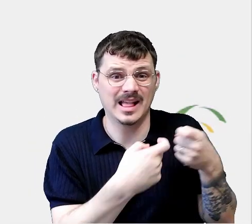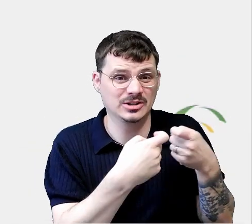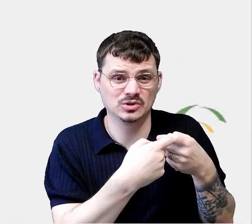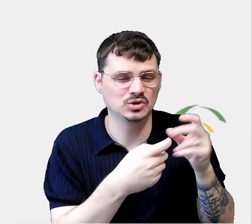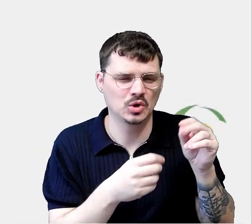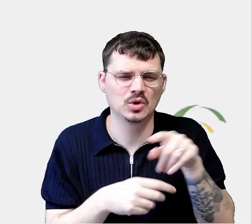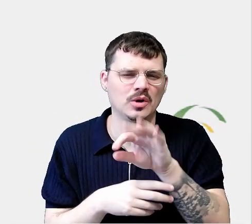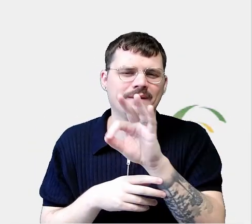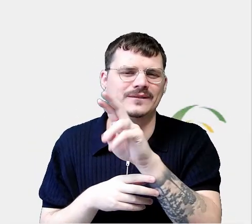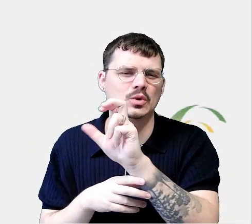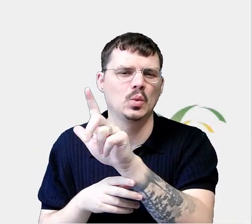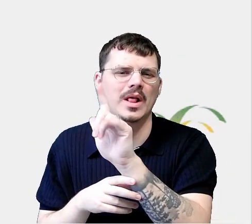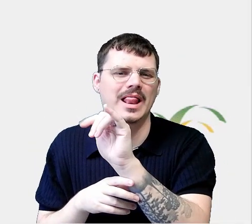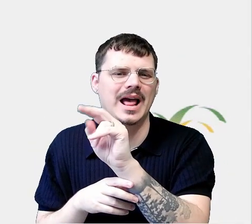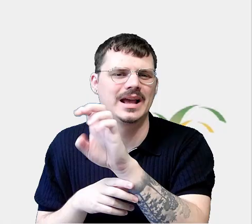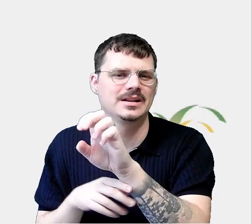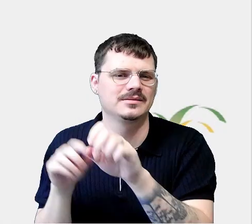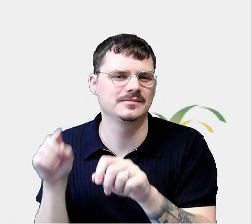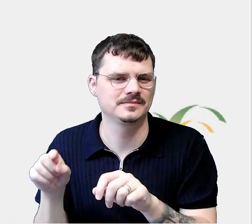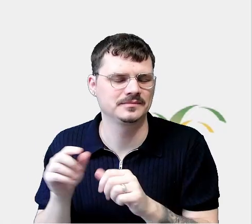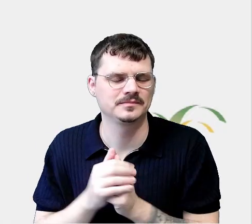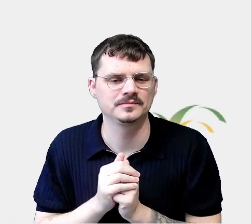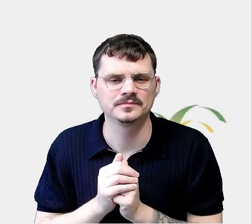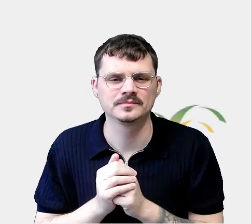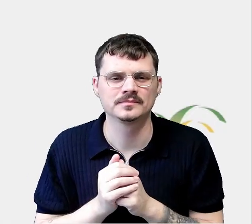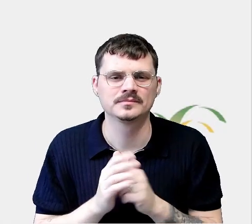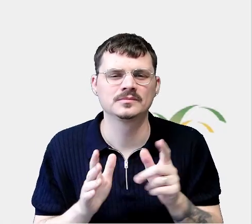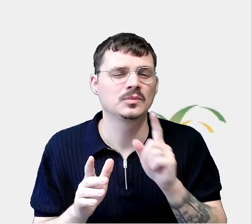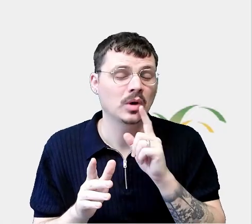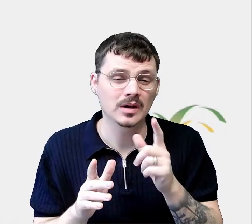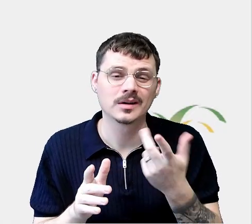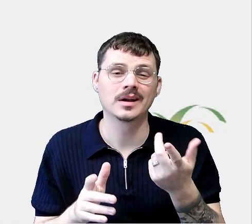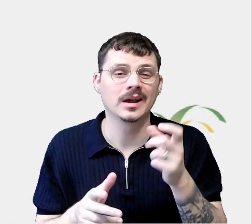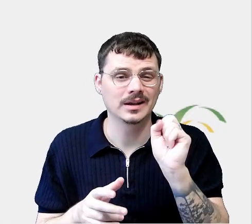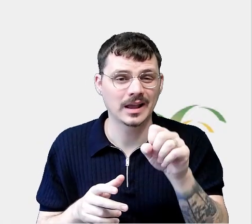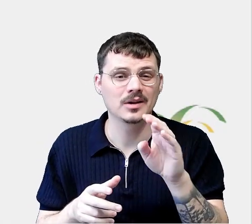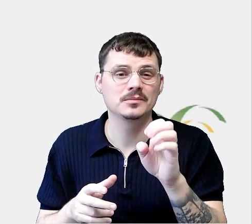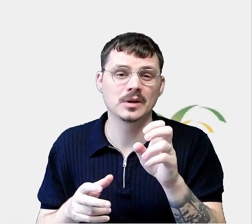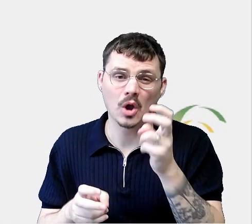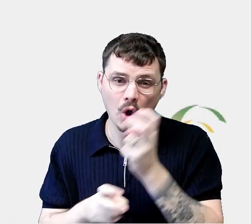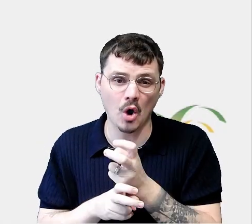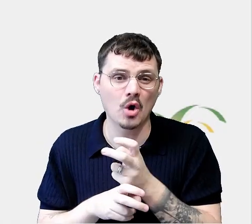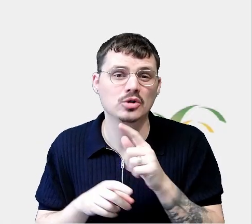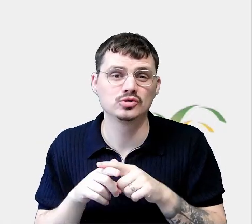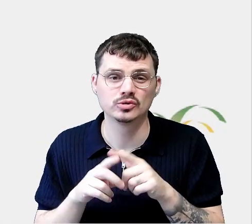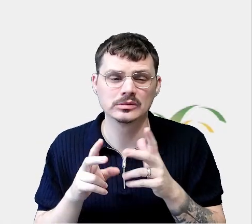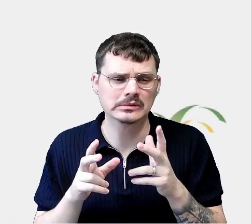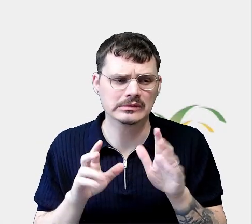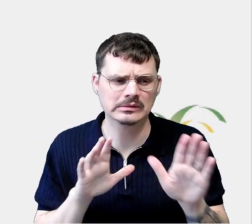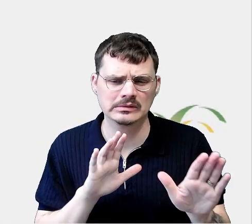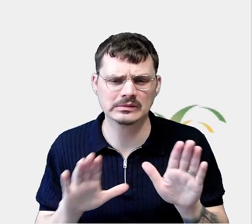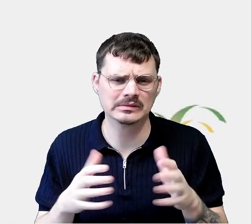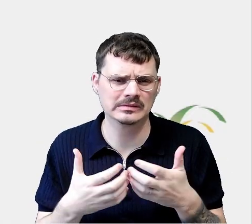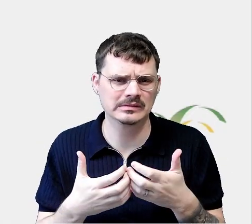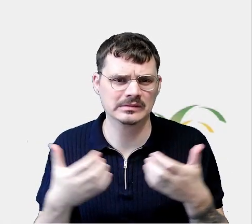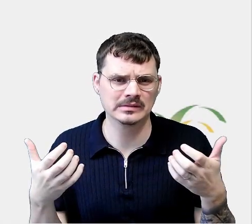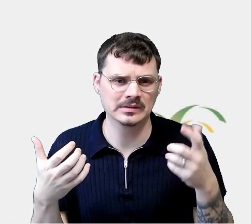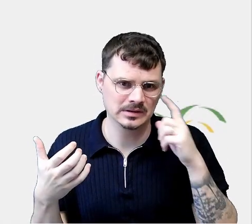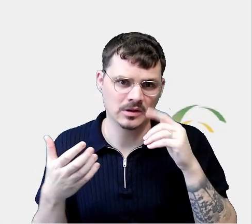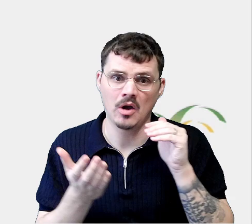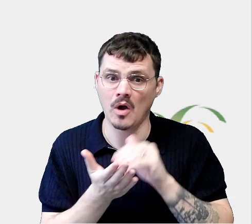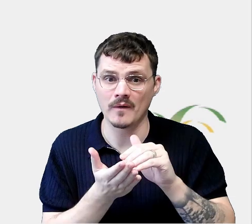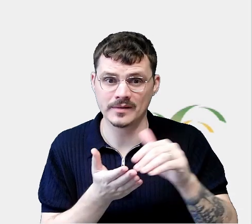line. And otherwise, it can be very hard to tease those apart because they not